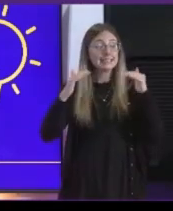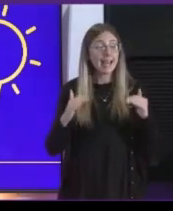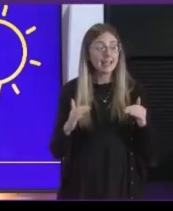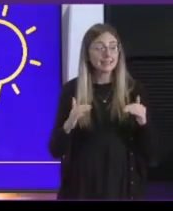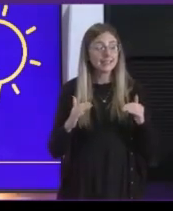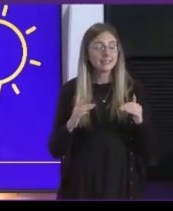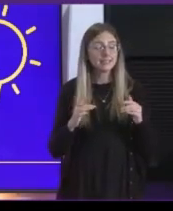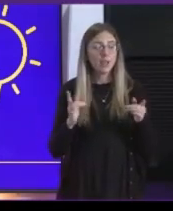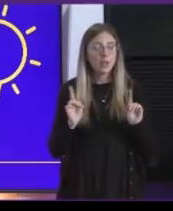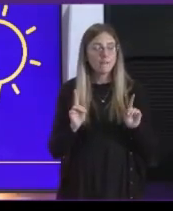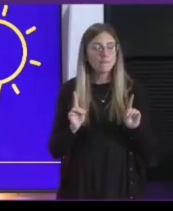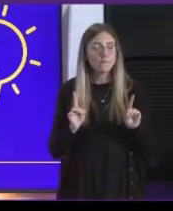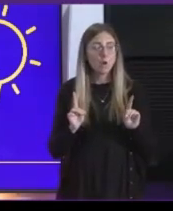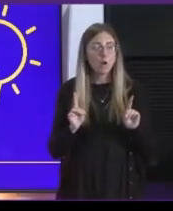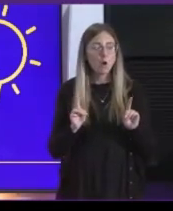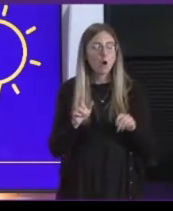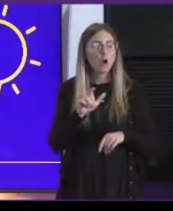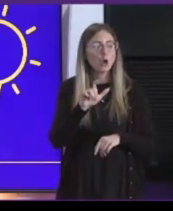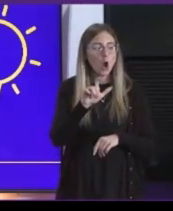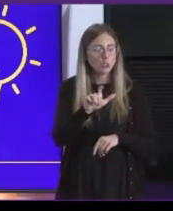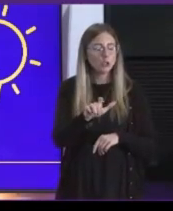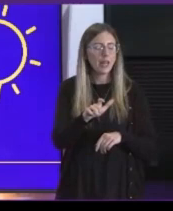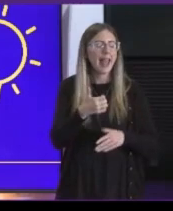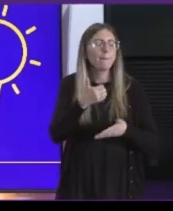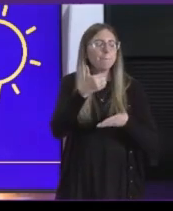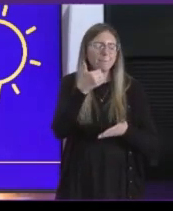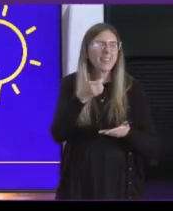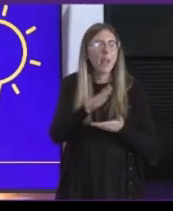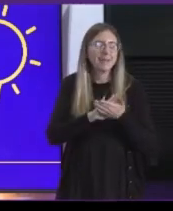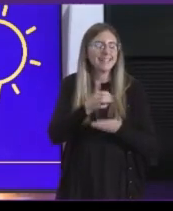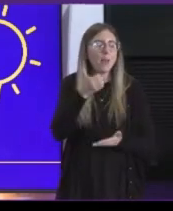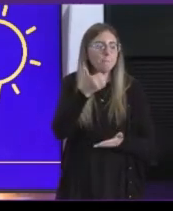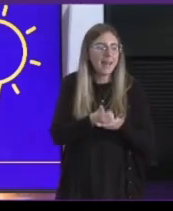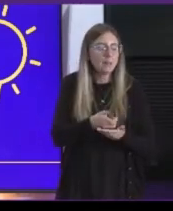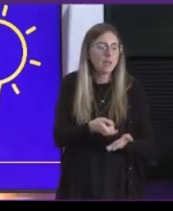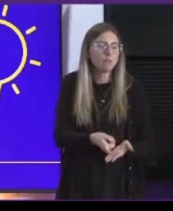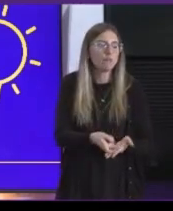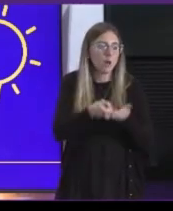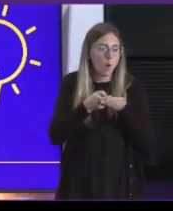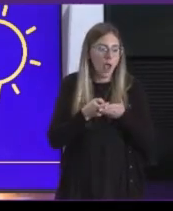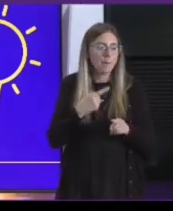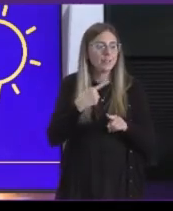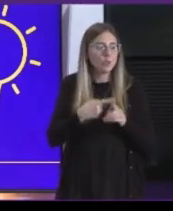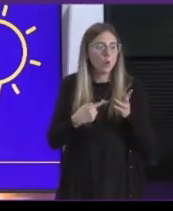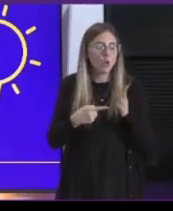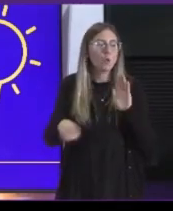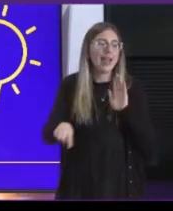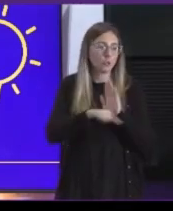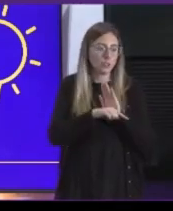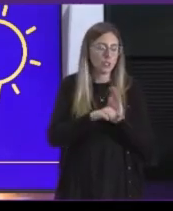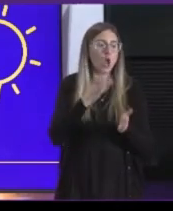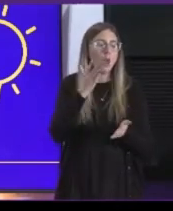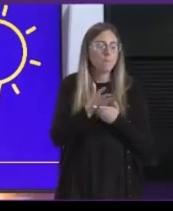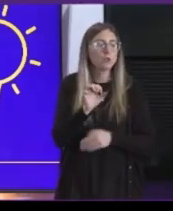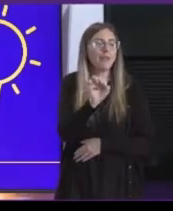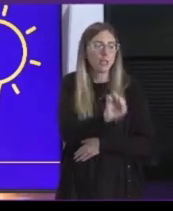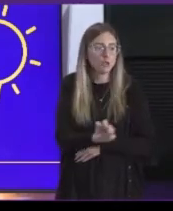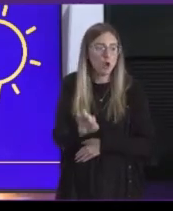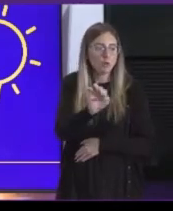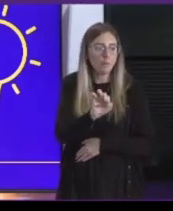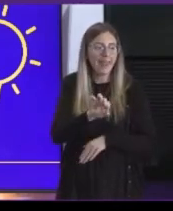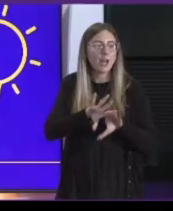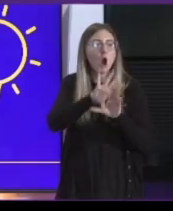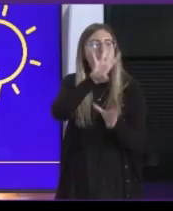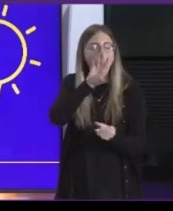as presumed conformance, so minimum requirements, if you will, to EU legislation needs to be European standard, European